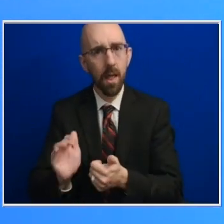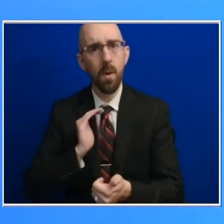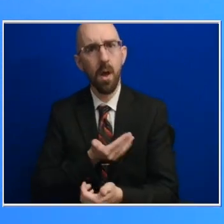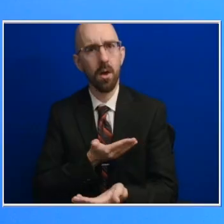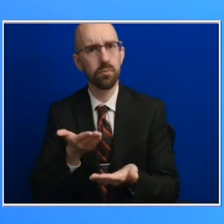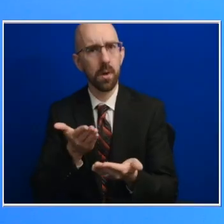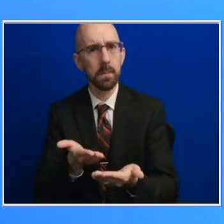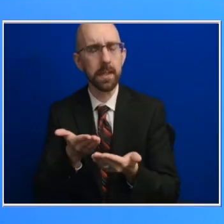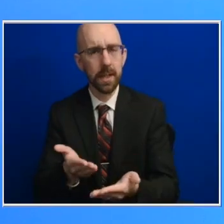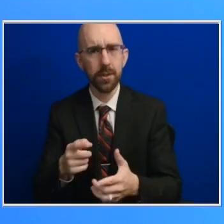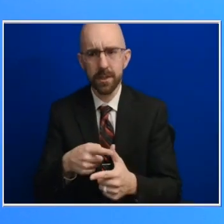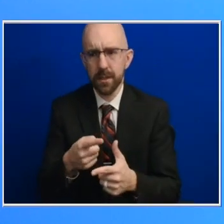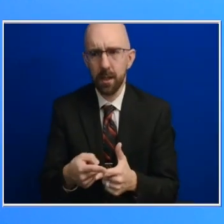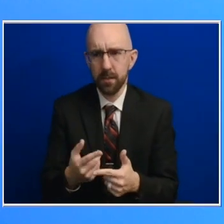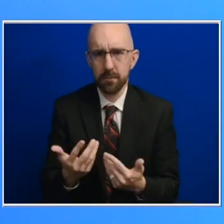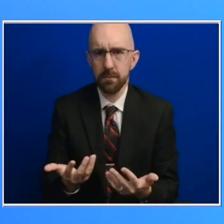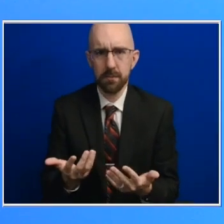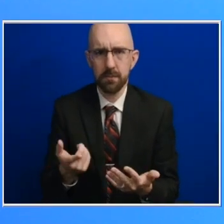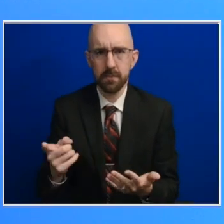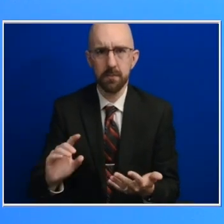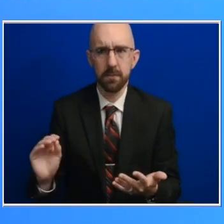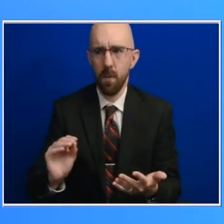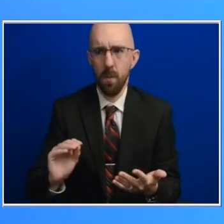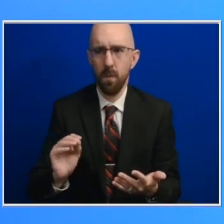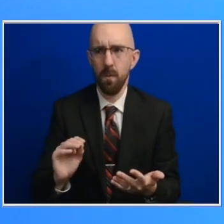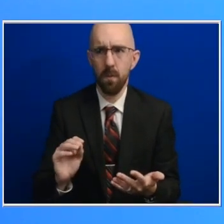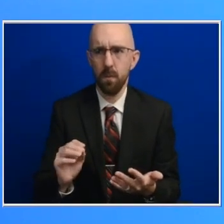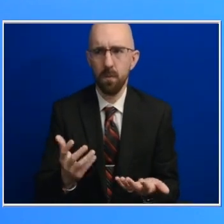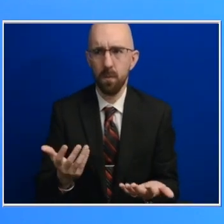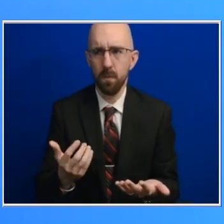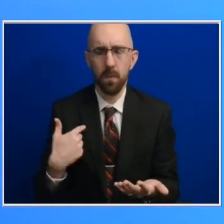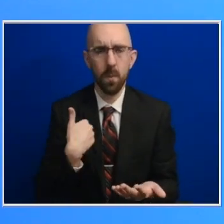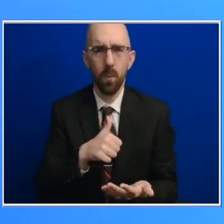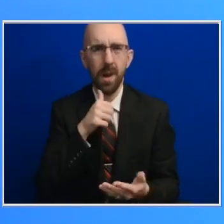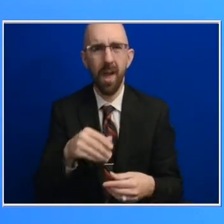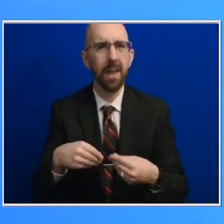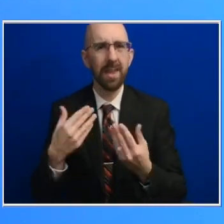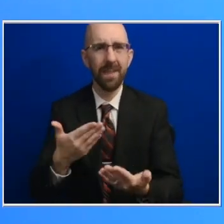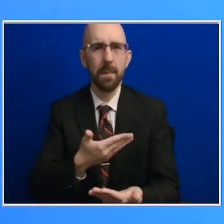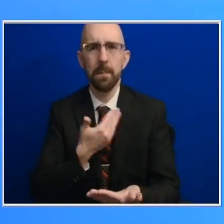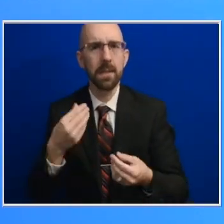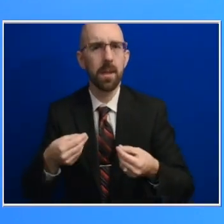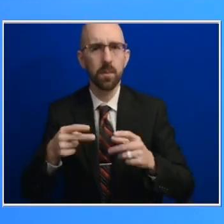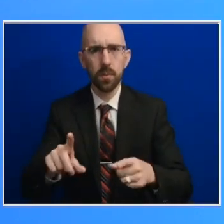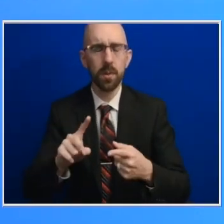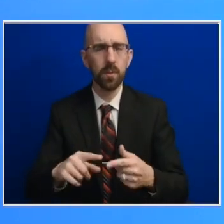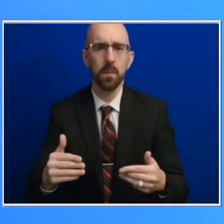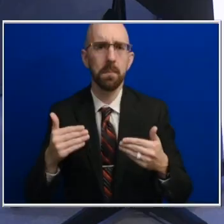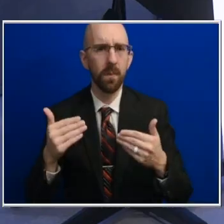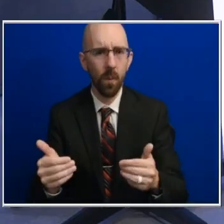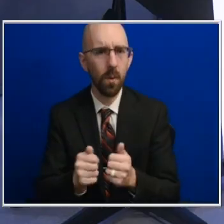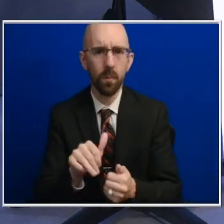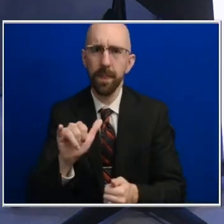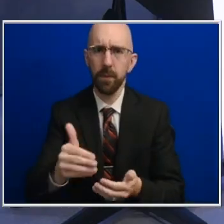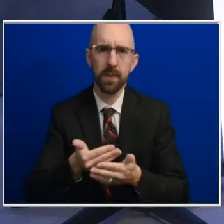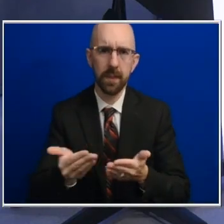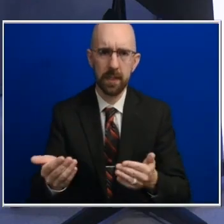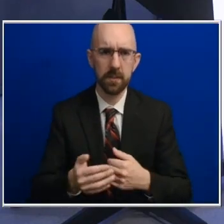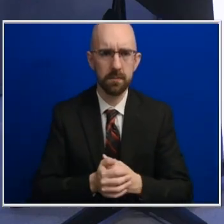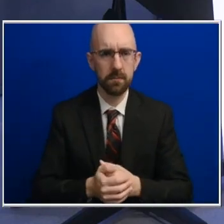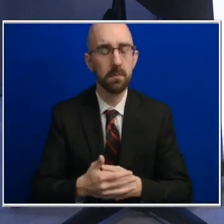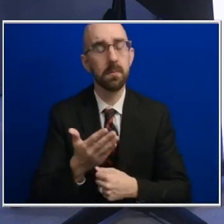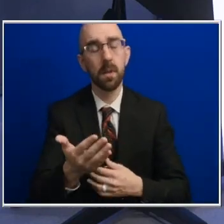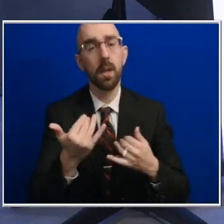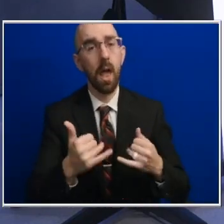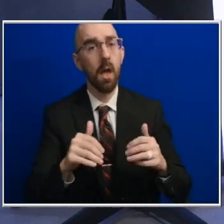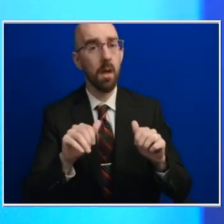then there's really we're not giving them the best opportunity to move forward and do those things. Now it is possible, if I could add